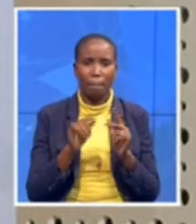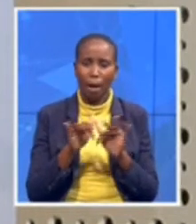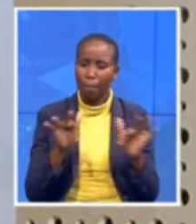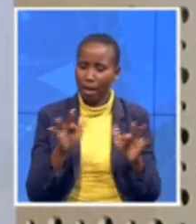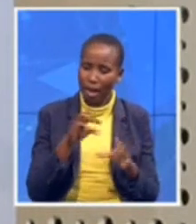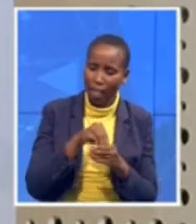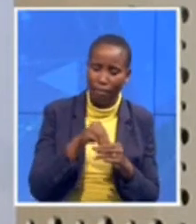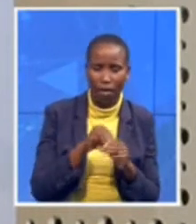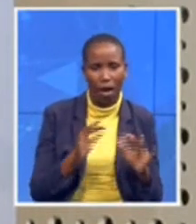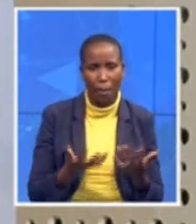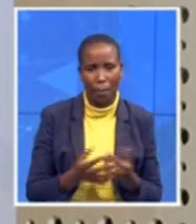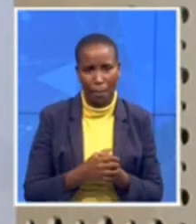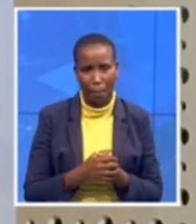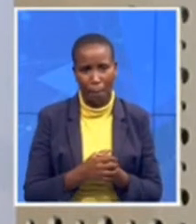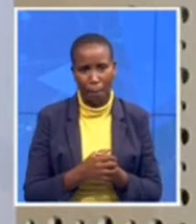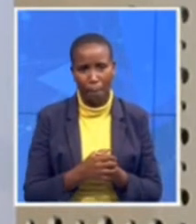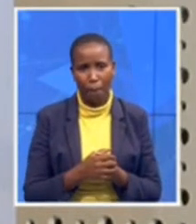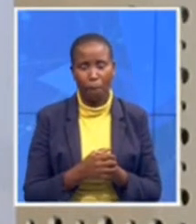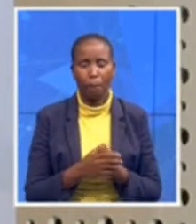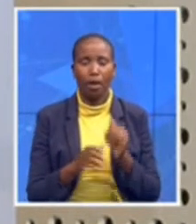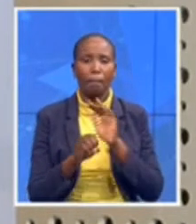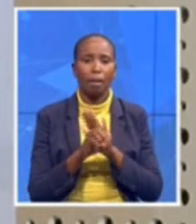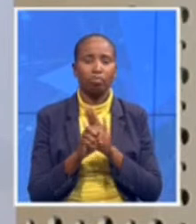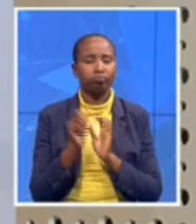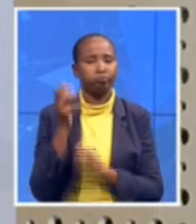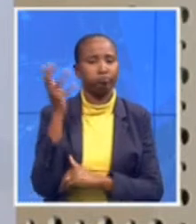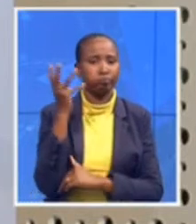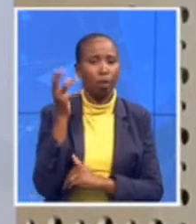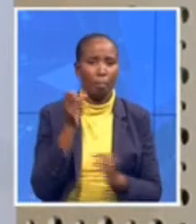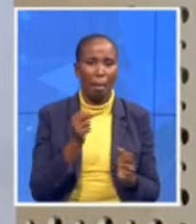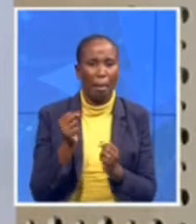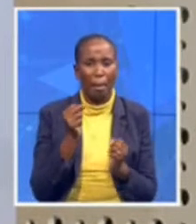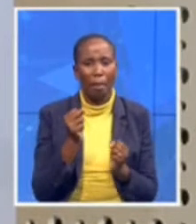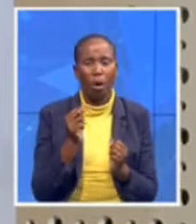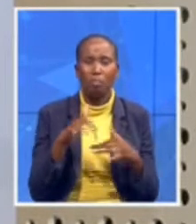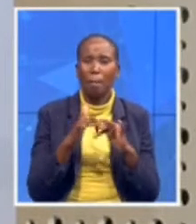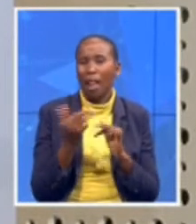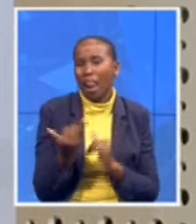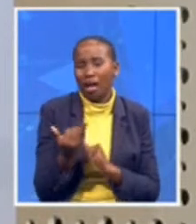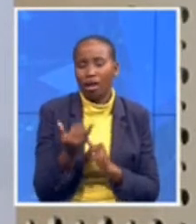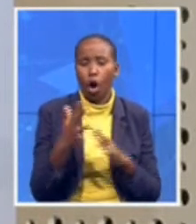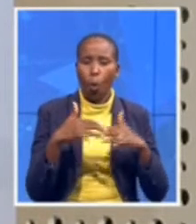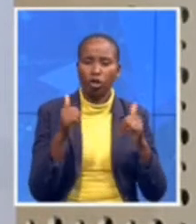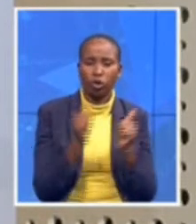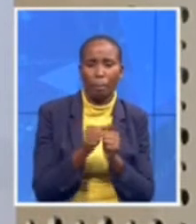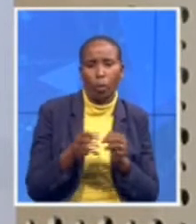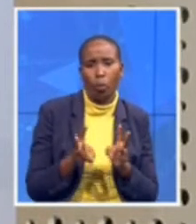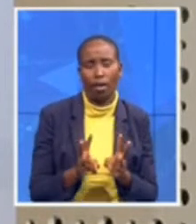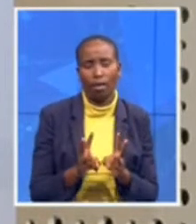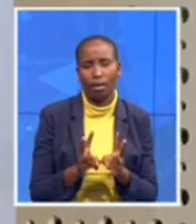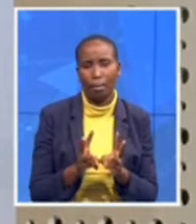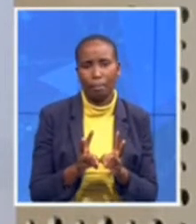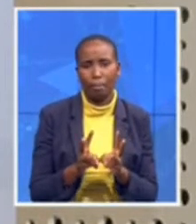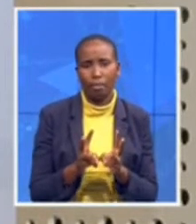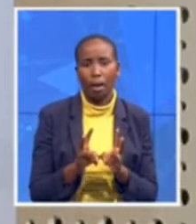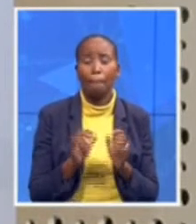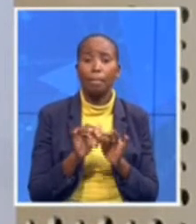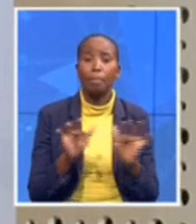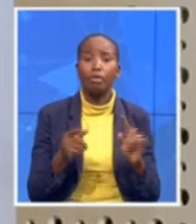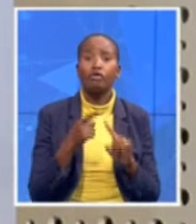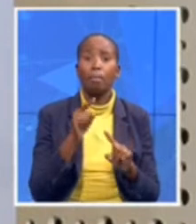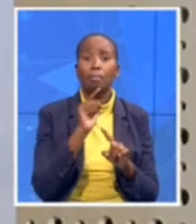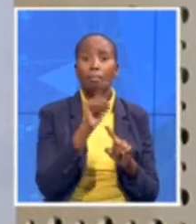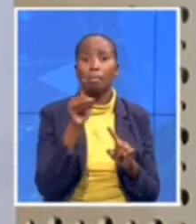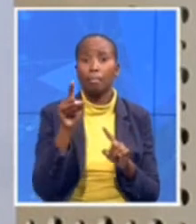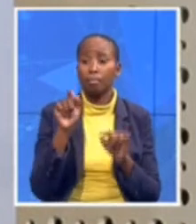in the form of a sort of a workshop, so that members of the public can be informed about what is the